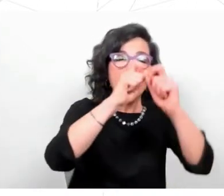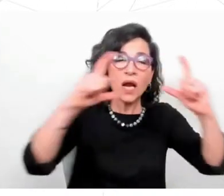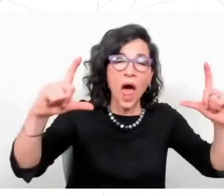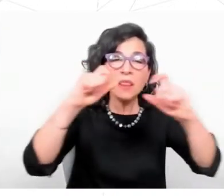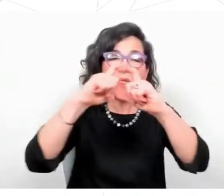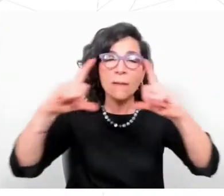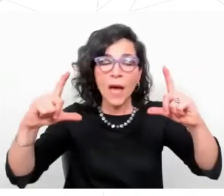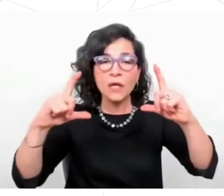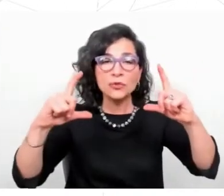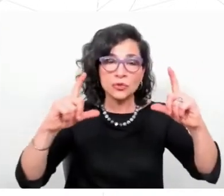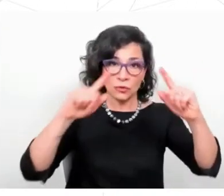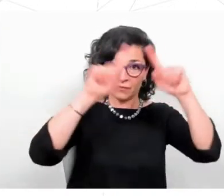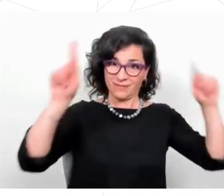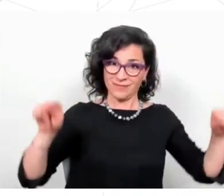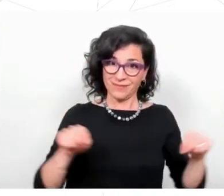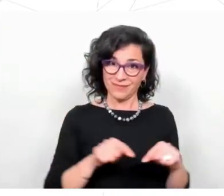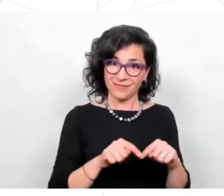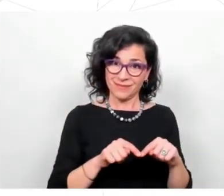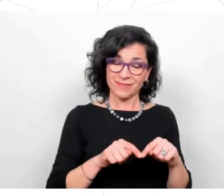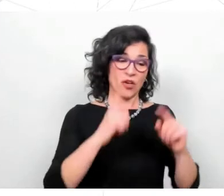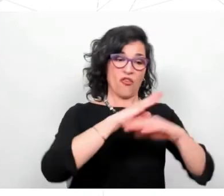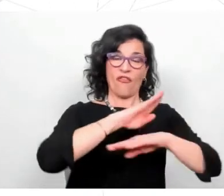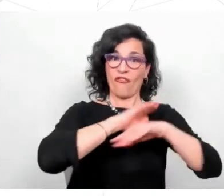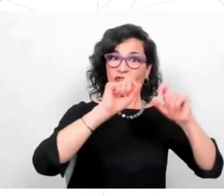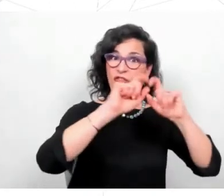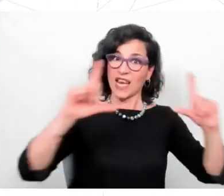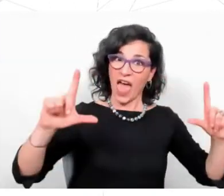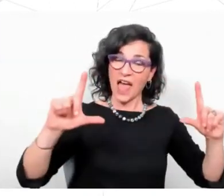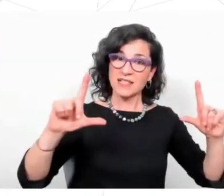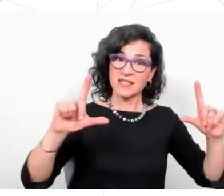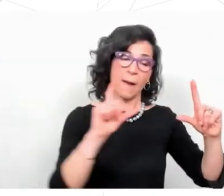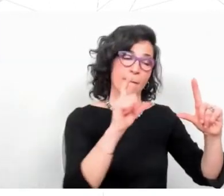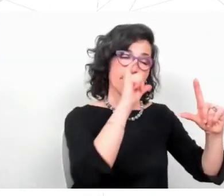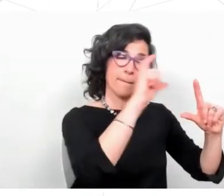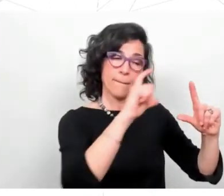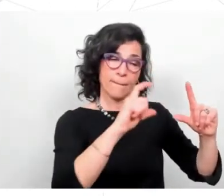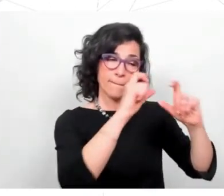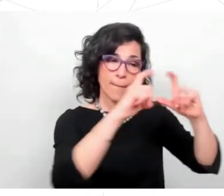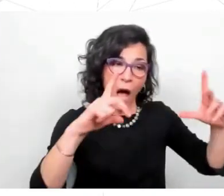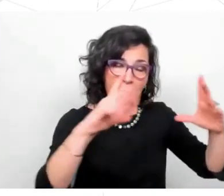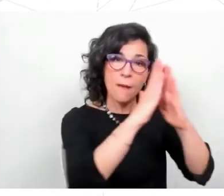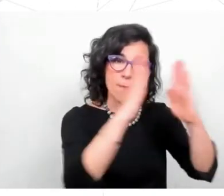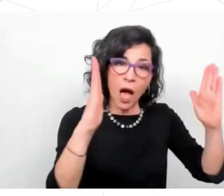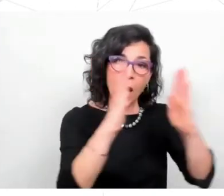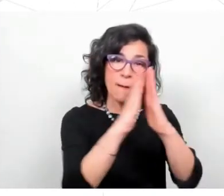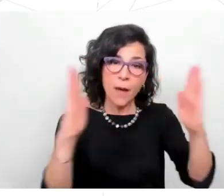window and look at different information through there. So we're going to turn magnifier on,